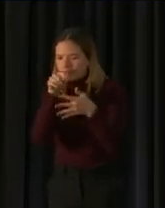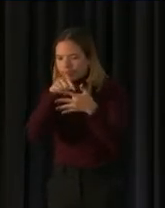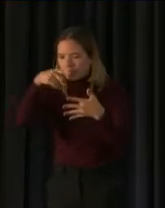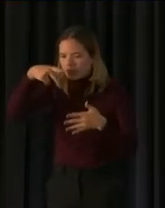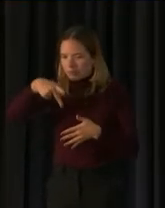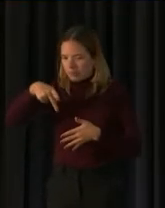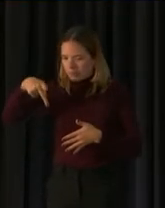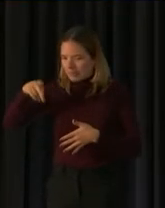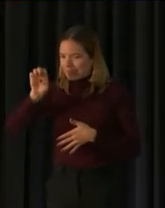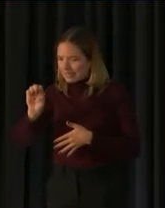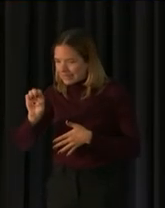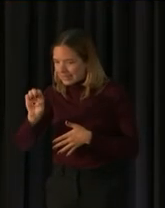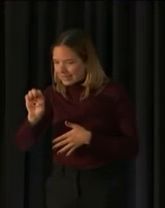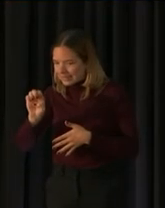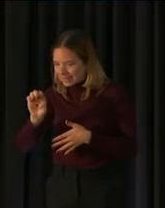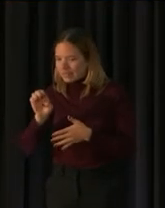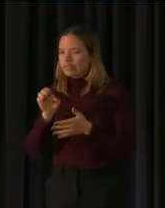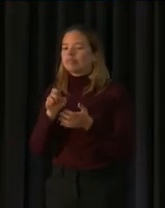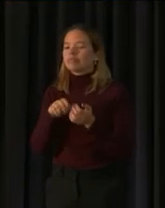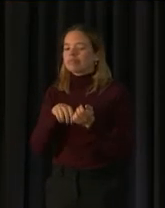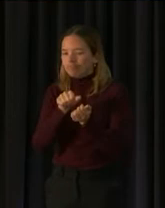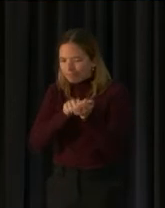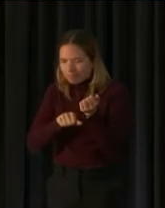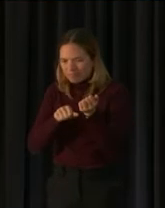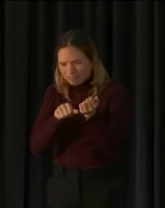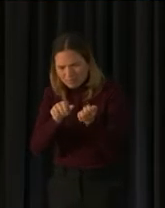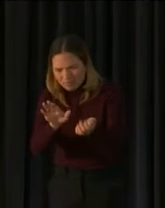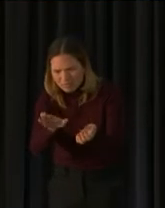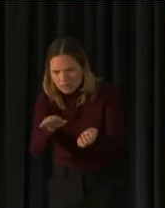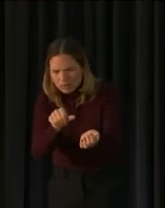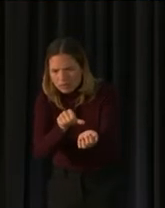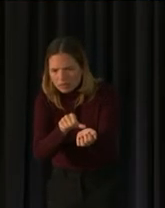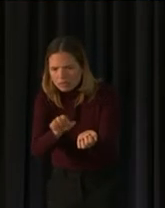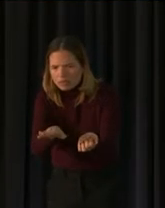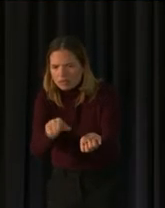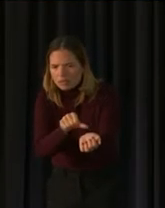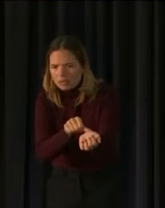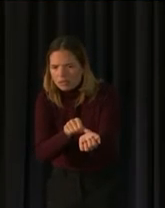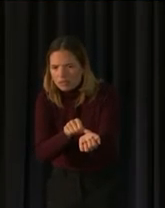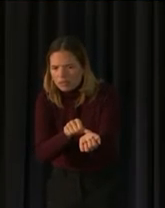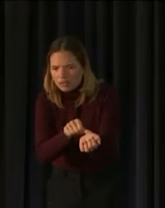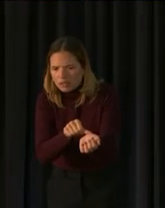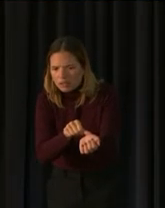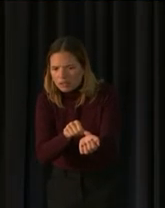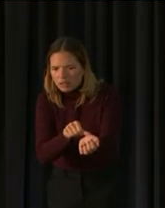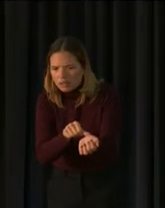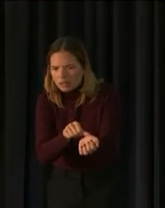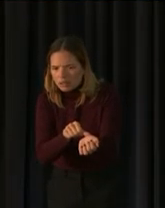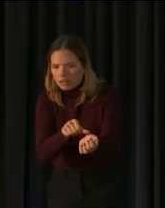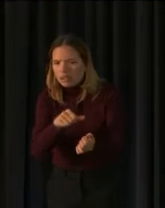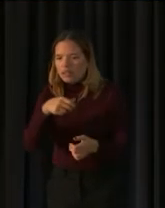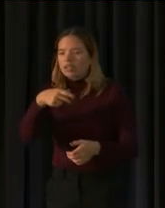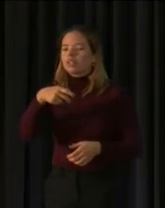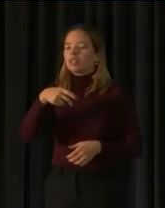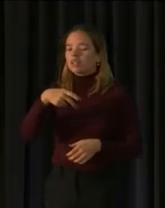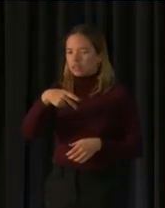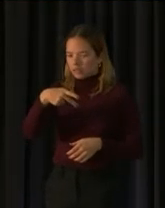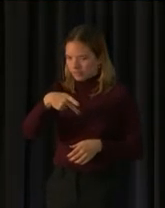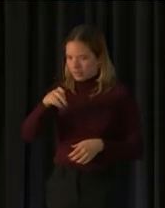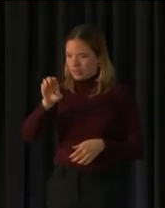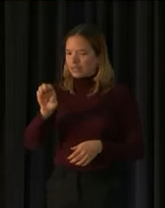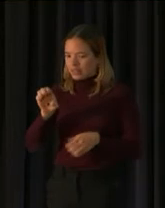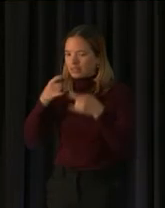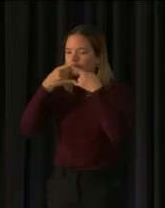supplies. It also includes cleaning supplies and procedures, socially distanced space arrangement, signage throughout the